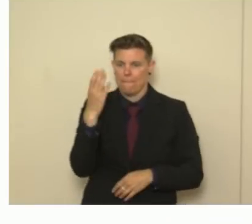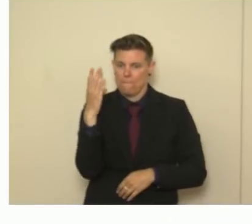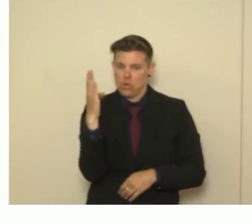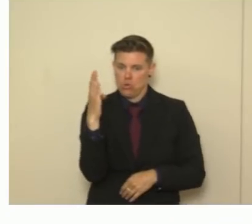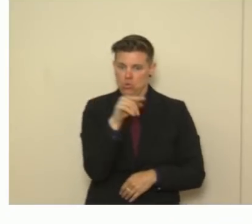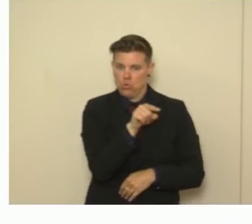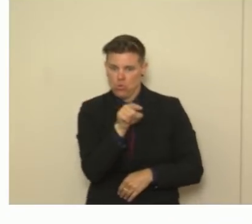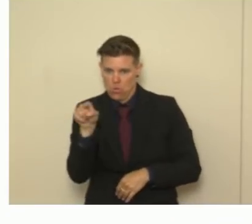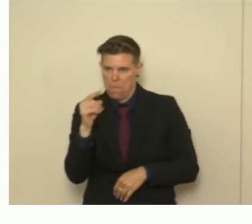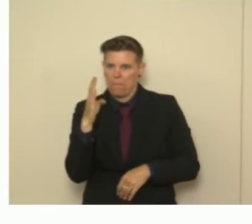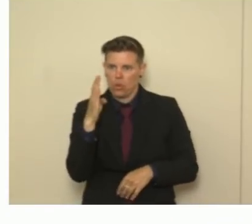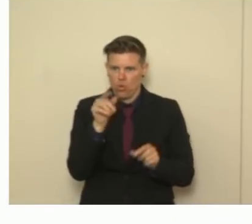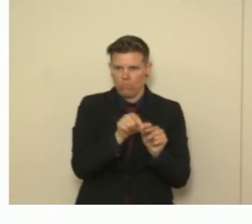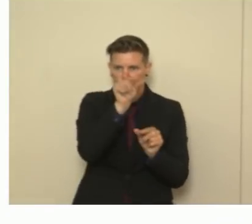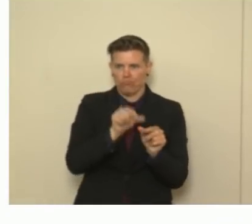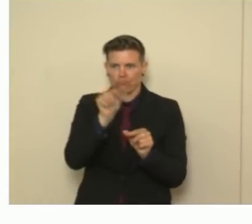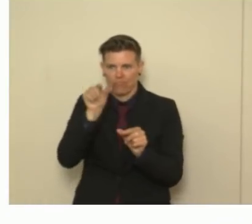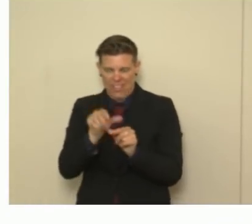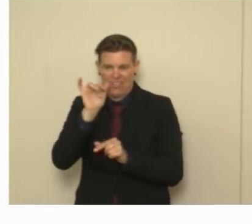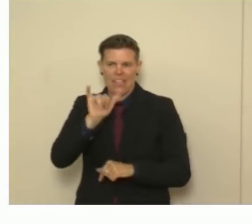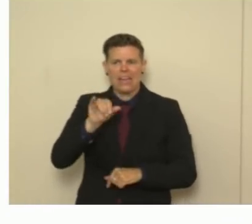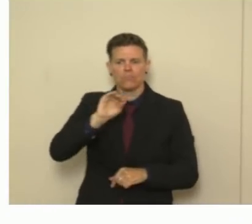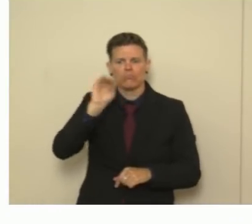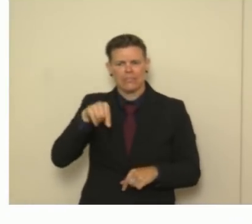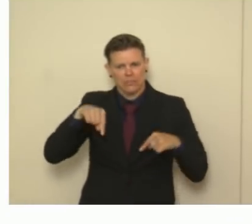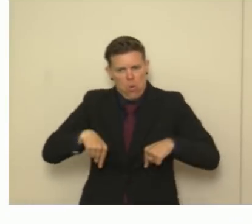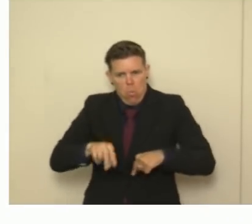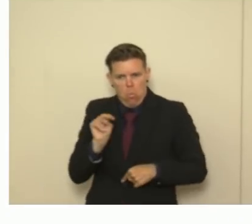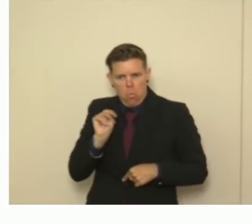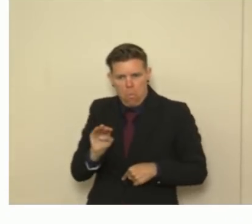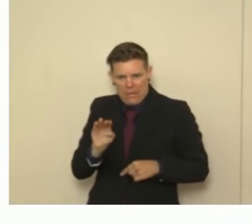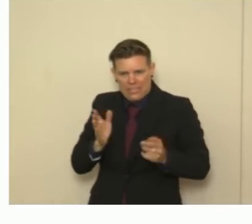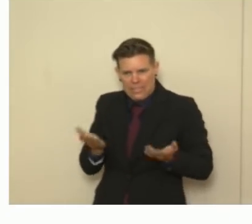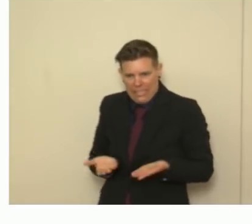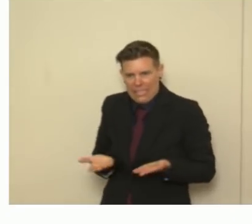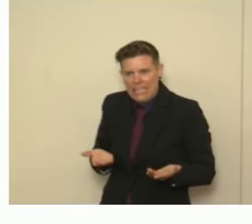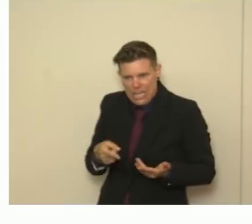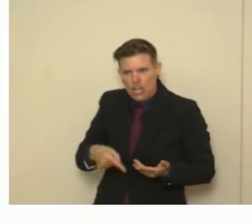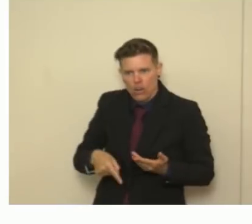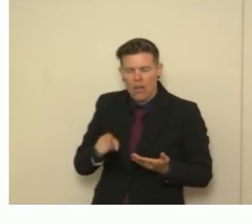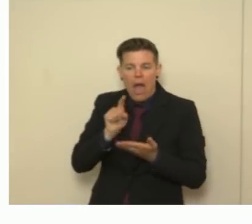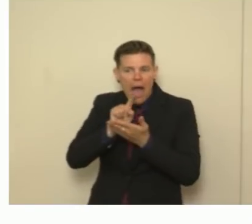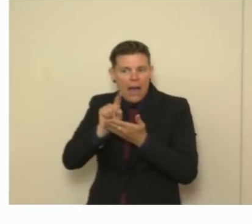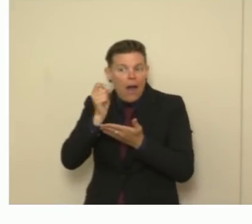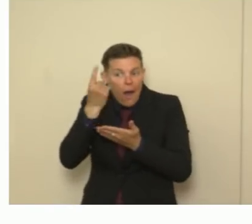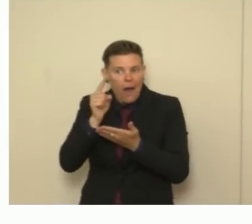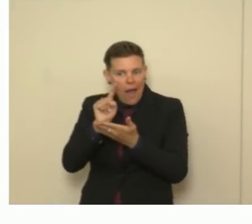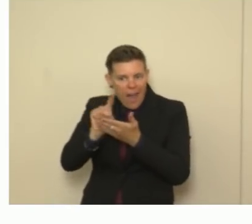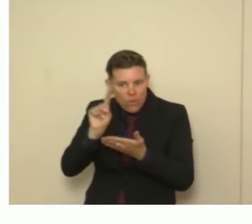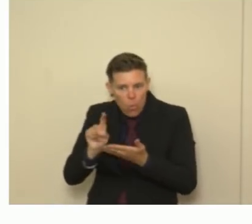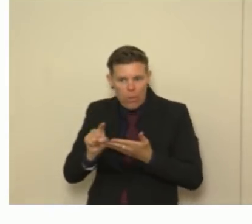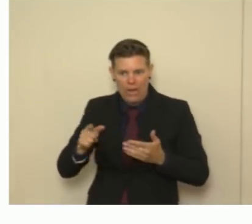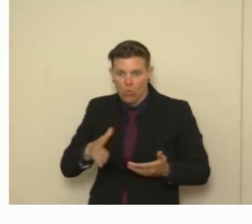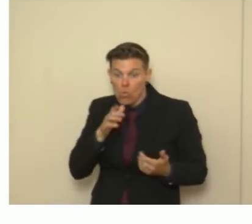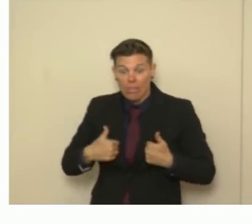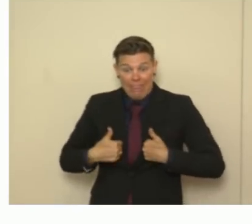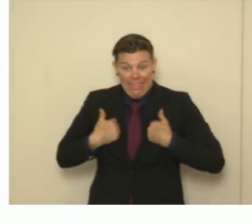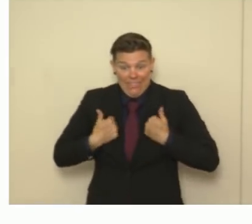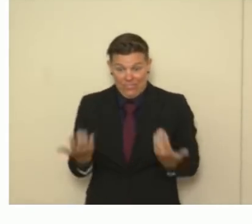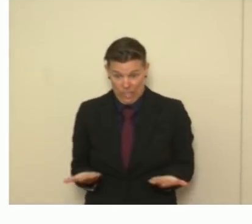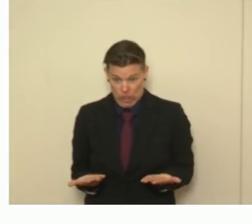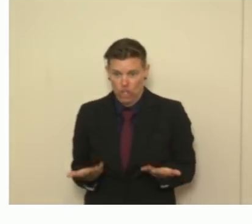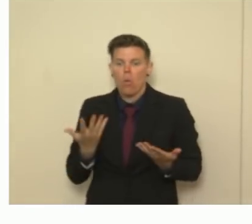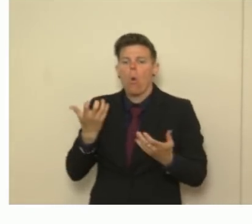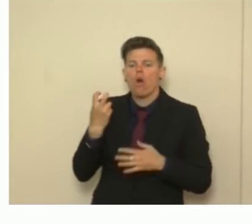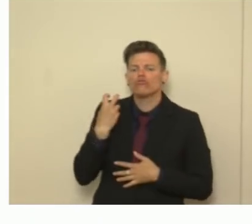of cases, of all of our cases, week to week, that are from New Mexicans who went out of state. And I've given you a dotted